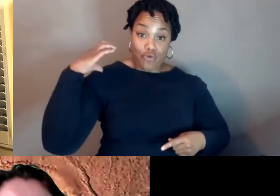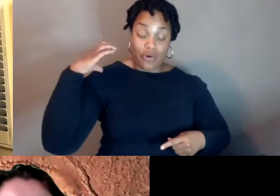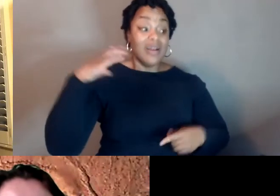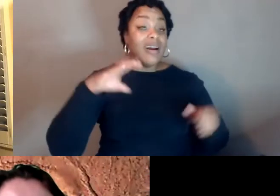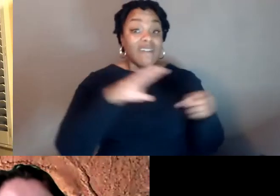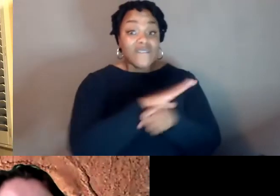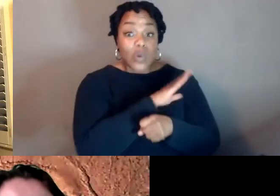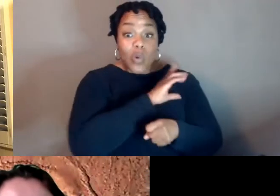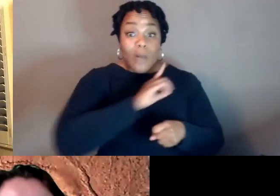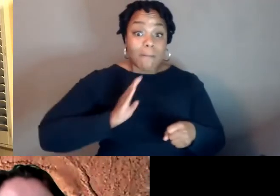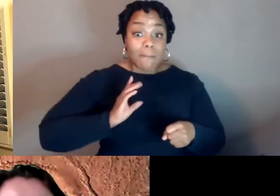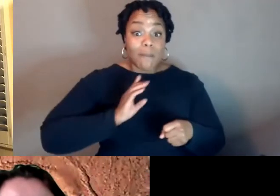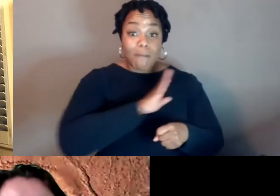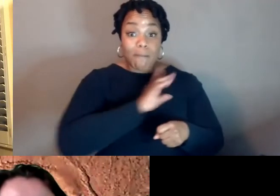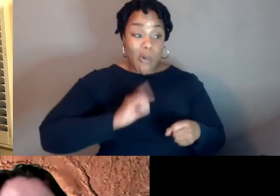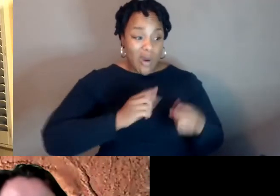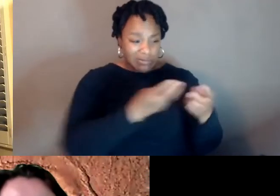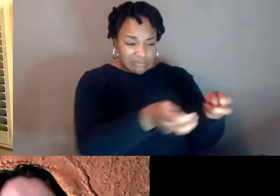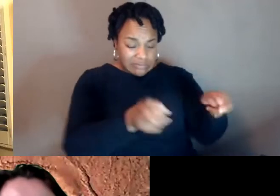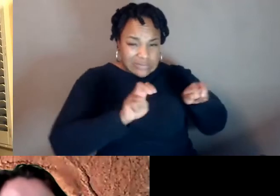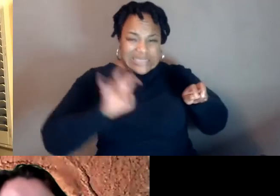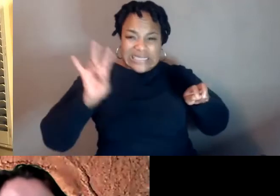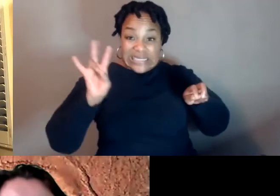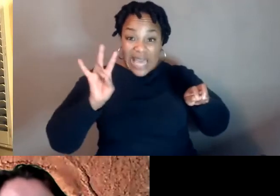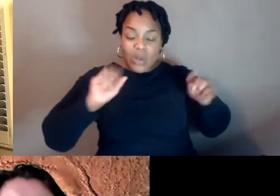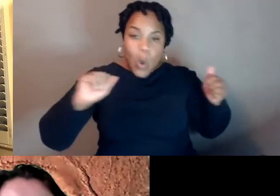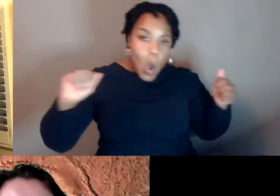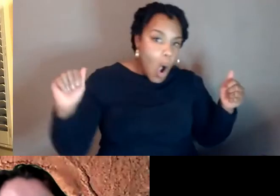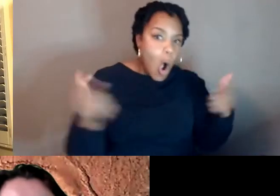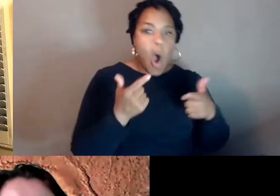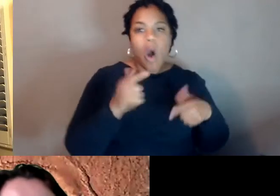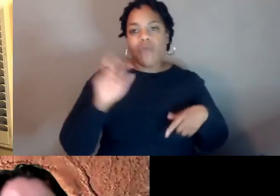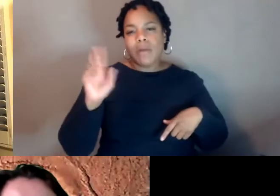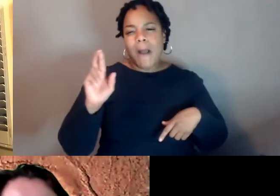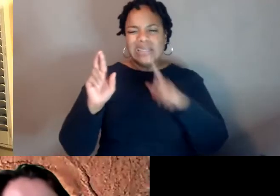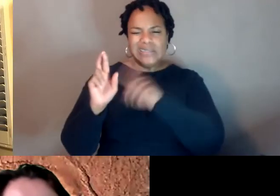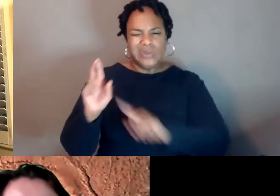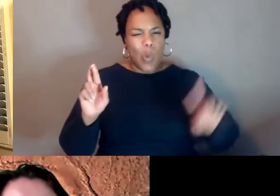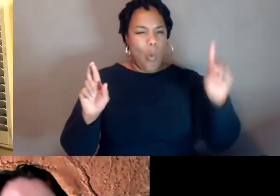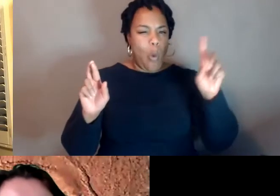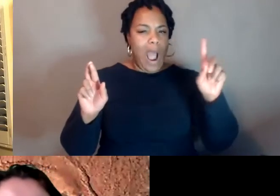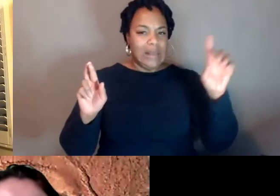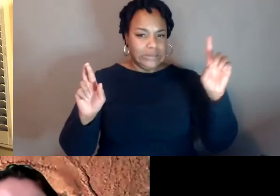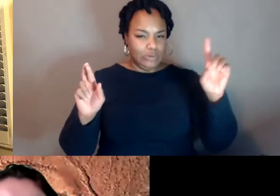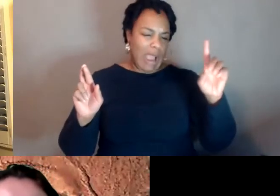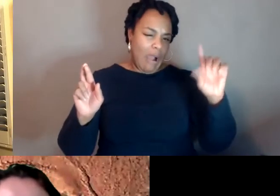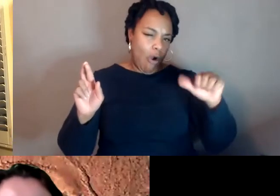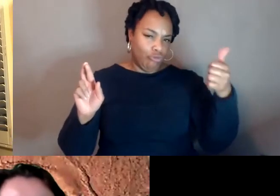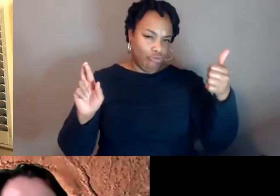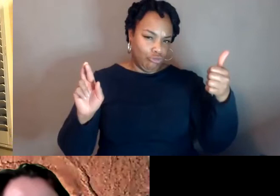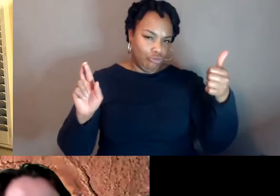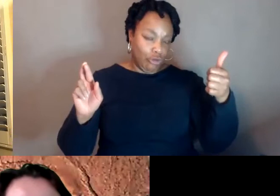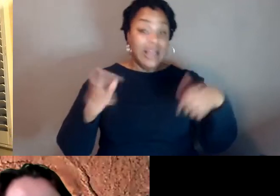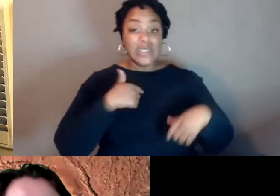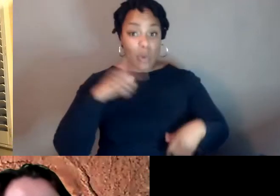seven. And he said, oh, we'd love it. We'd love it. Just think about what can happen when you